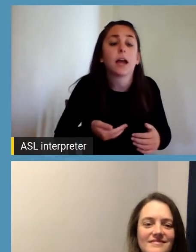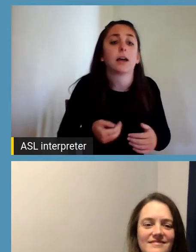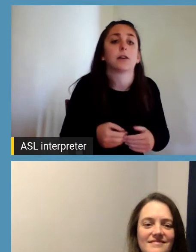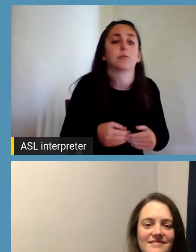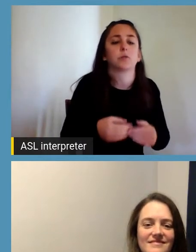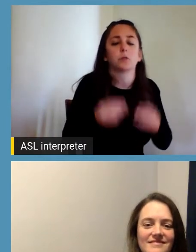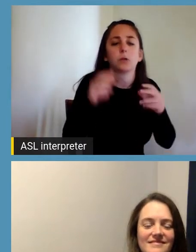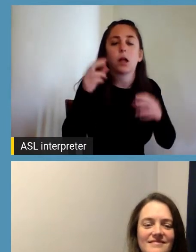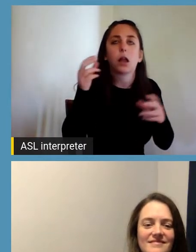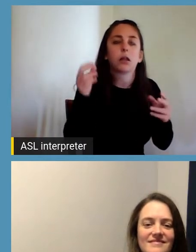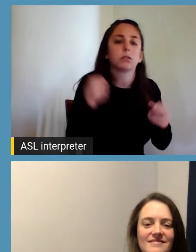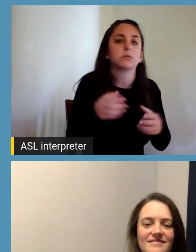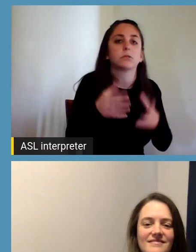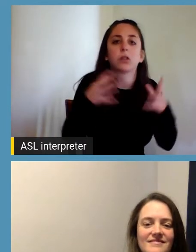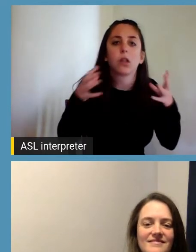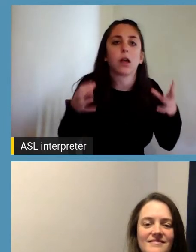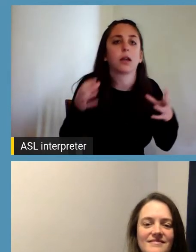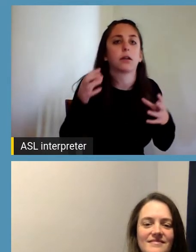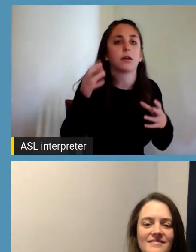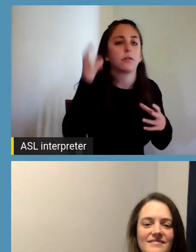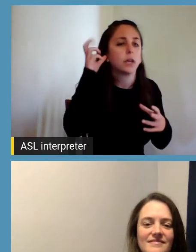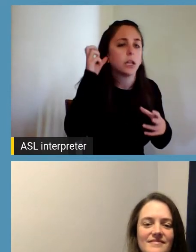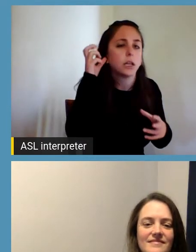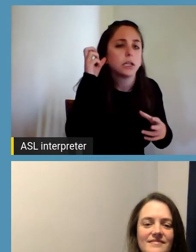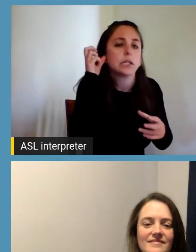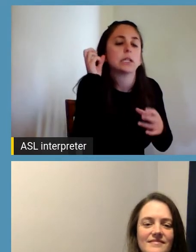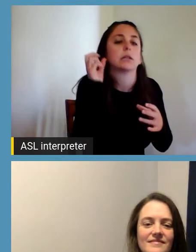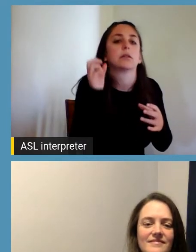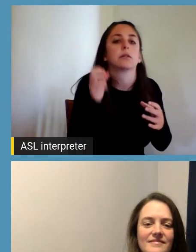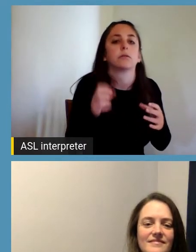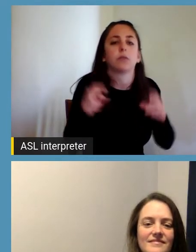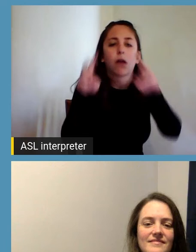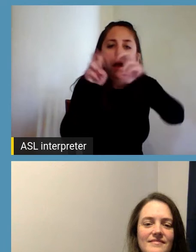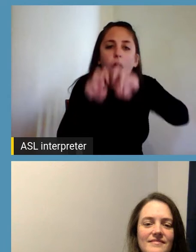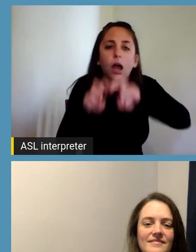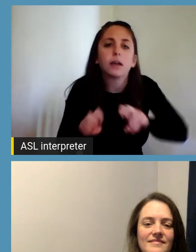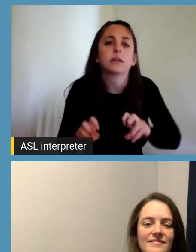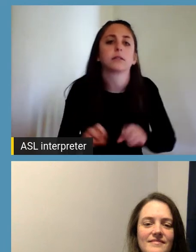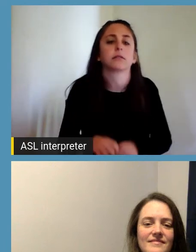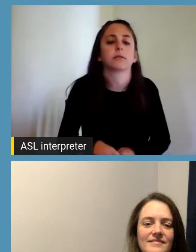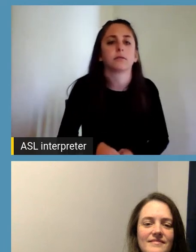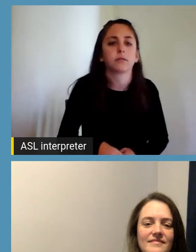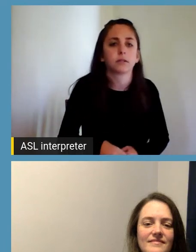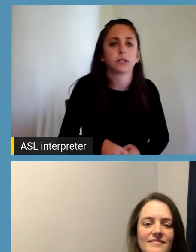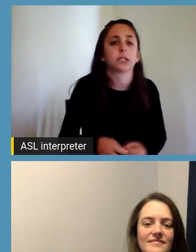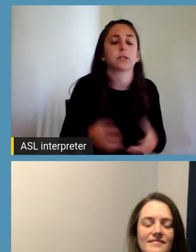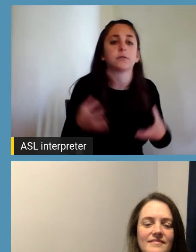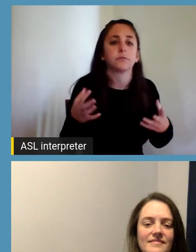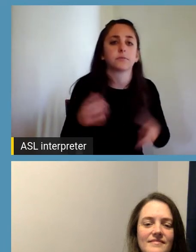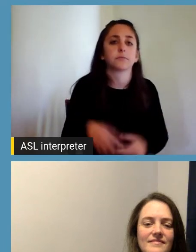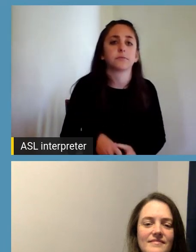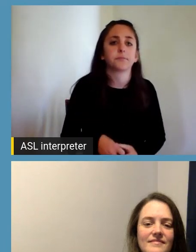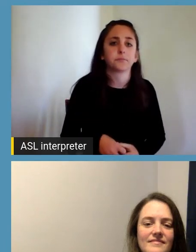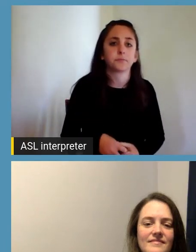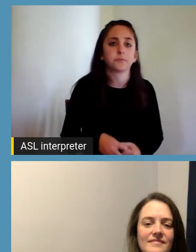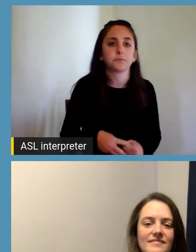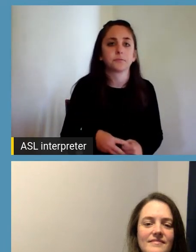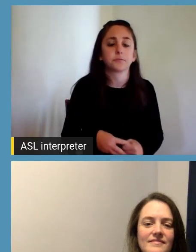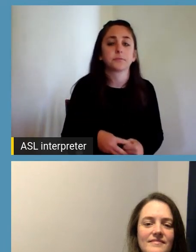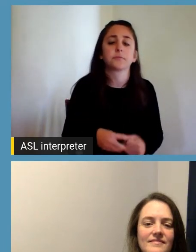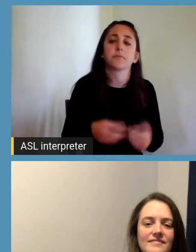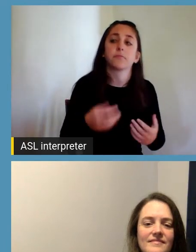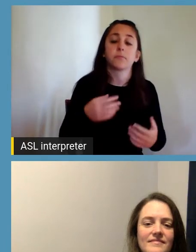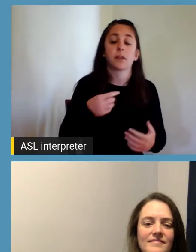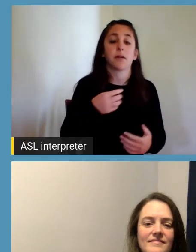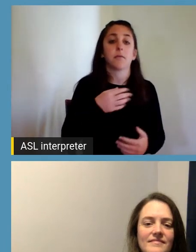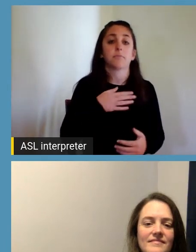listening and interpreting and assessing. She will be taking some of that. And so I would say that,